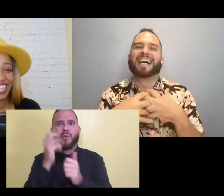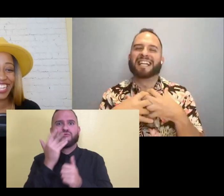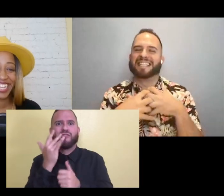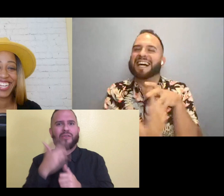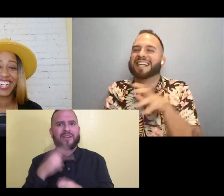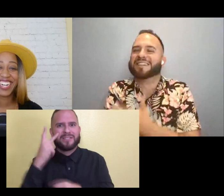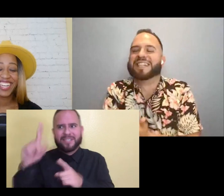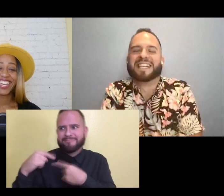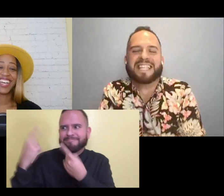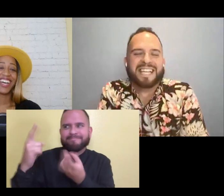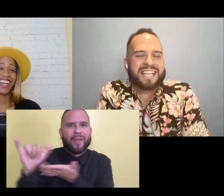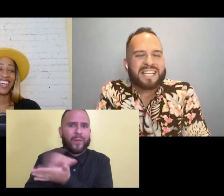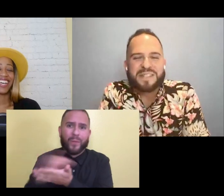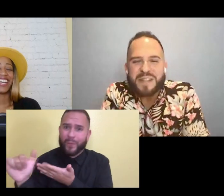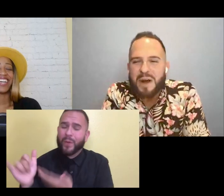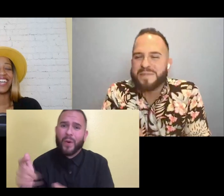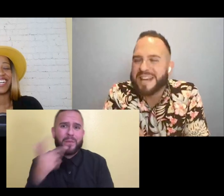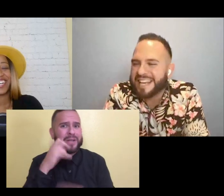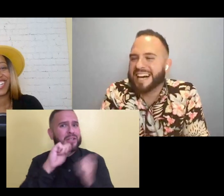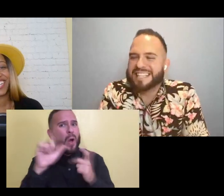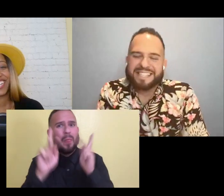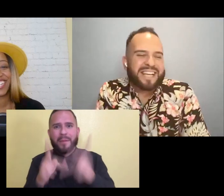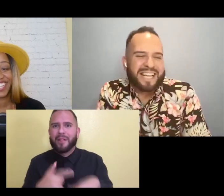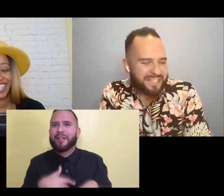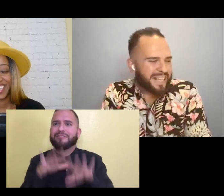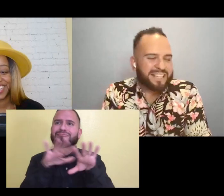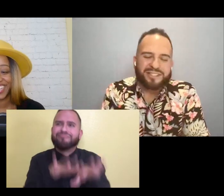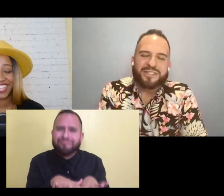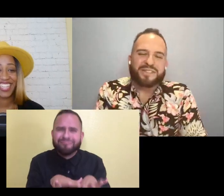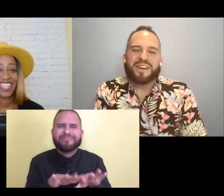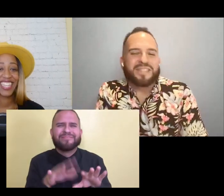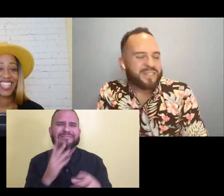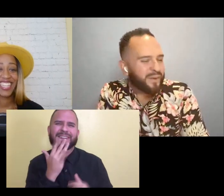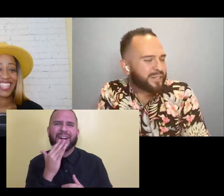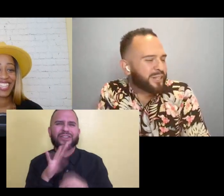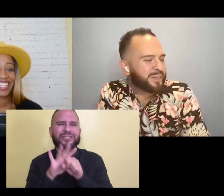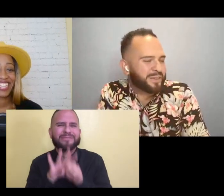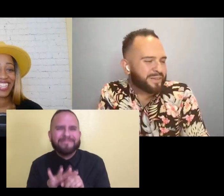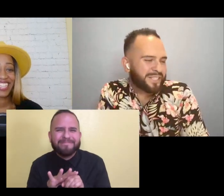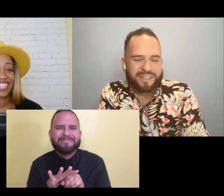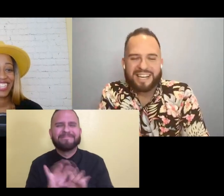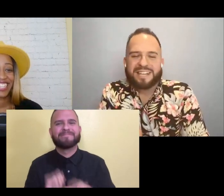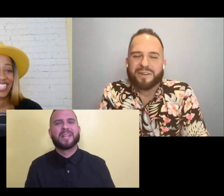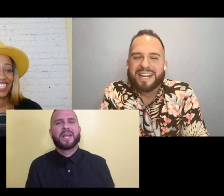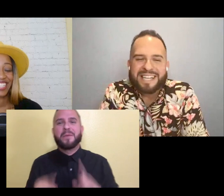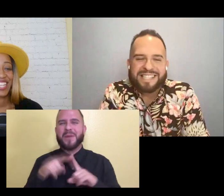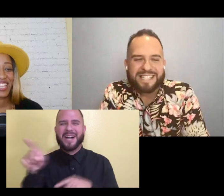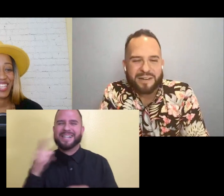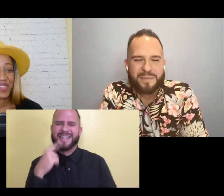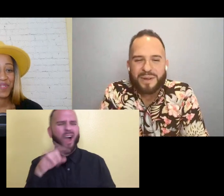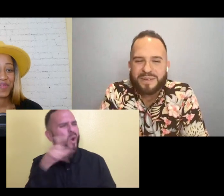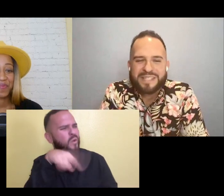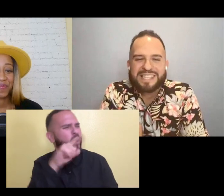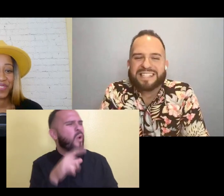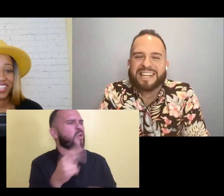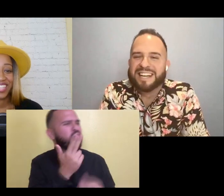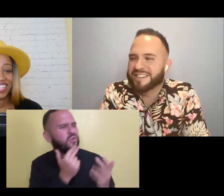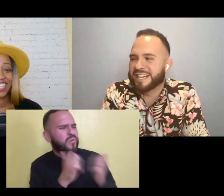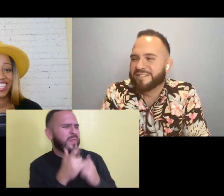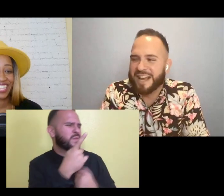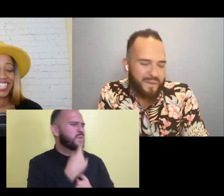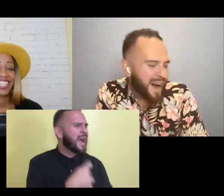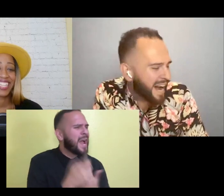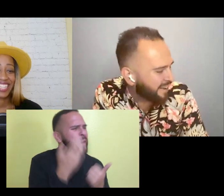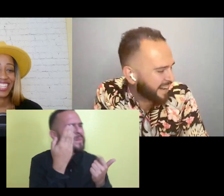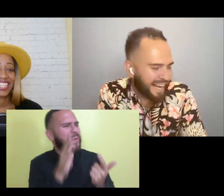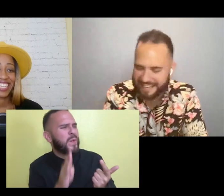messed out on the colors, but you start picking out these. But yeah, she was like, "Your shoes are all so cute with your like reds and your blues and your yellows,"